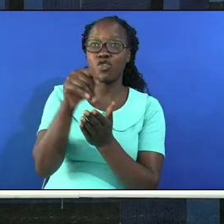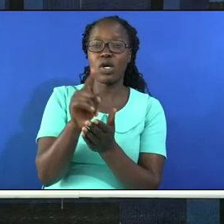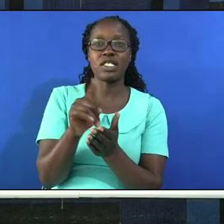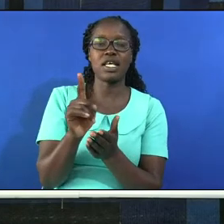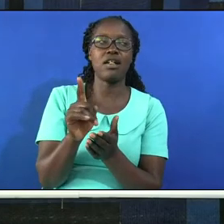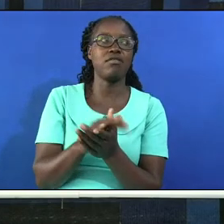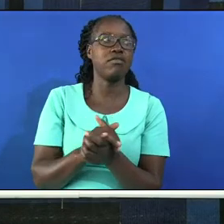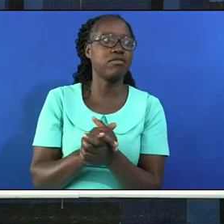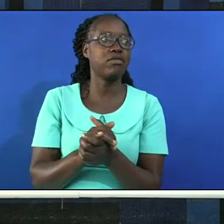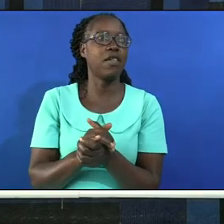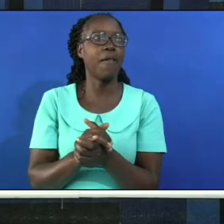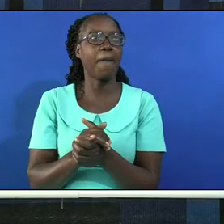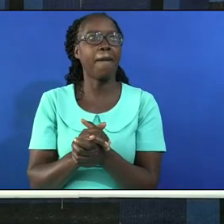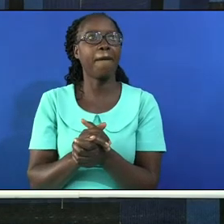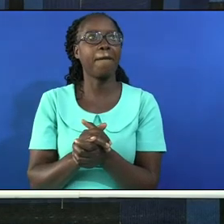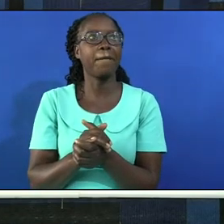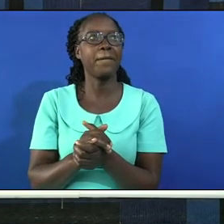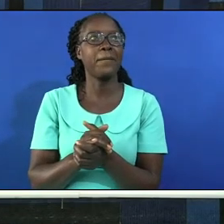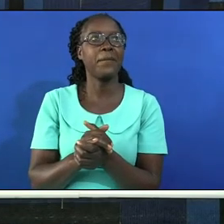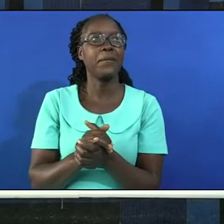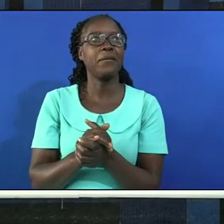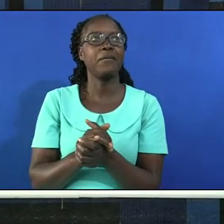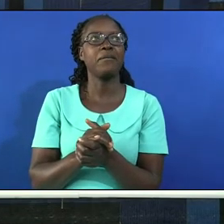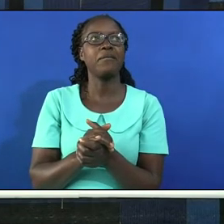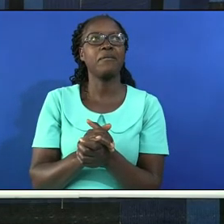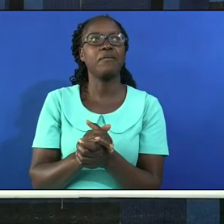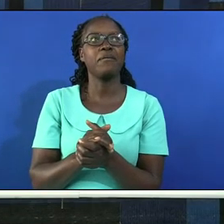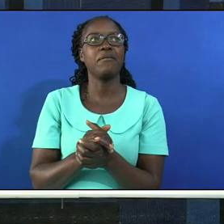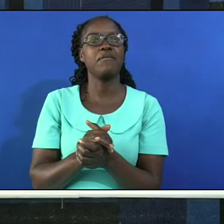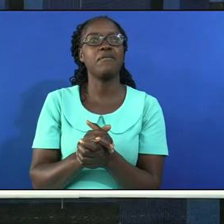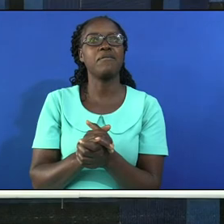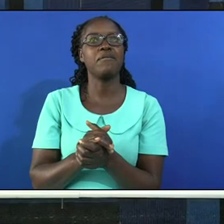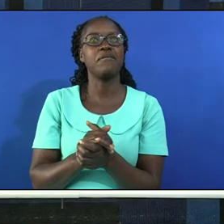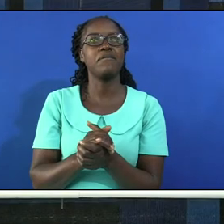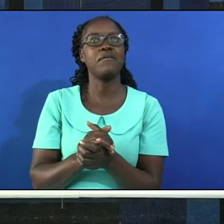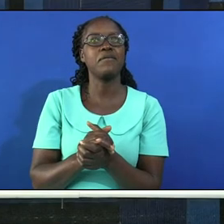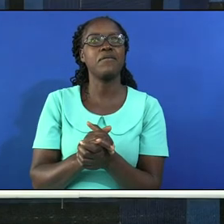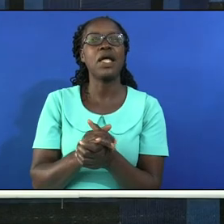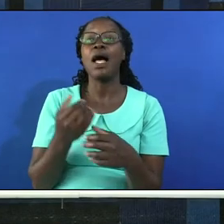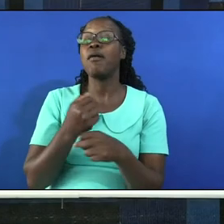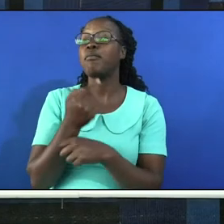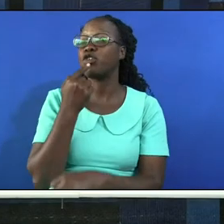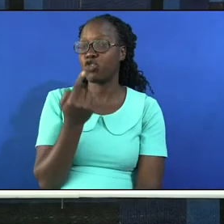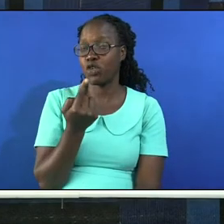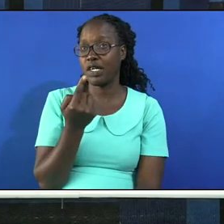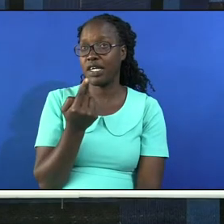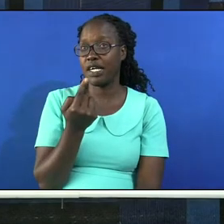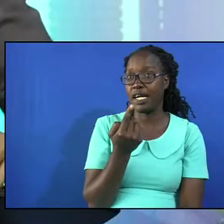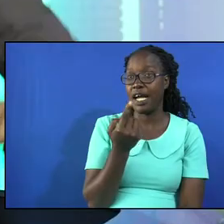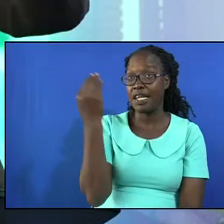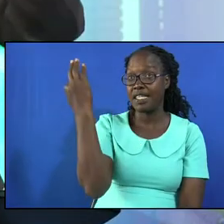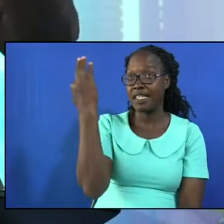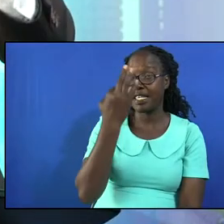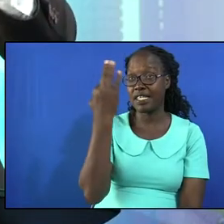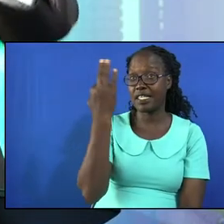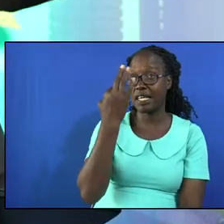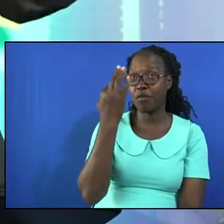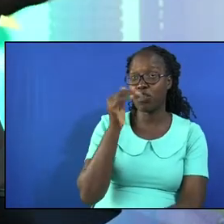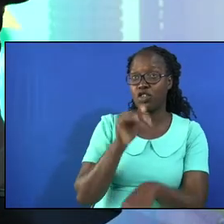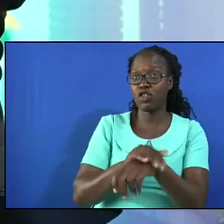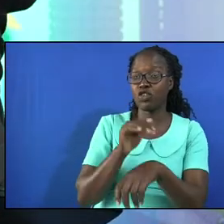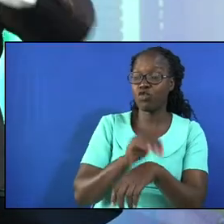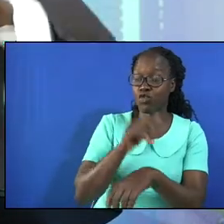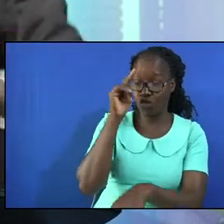Make an ark for who? For yourself. Make sure the sermon is